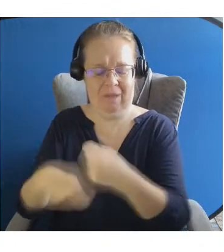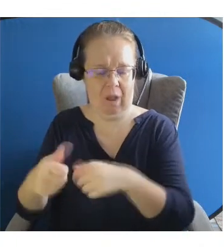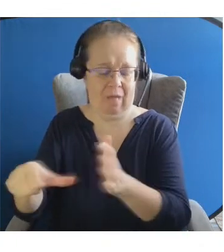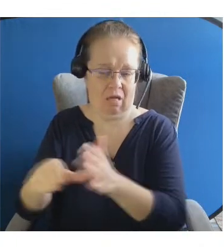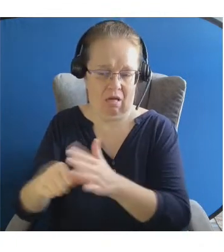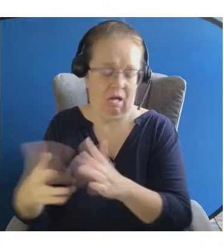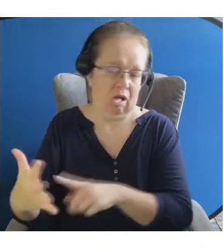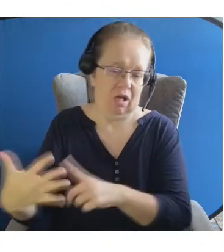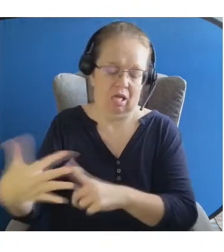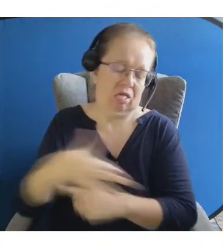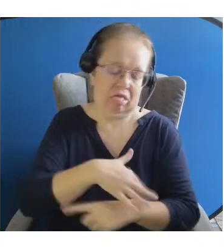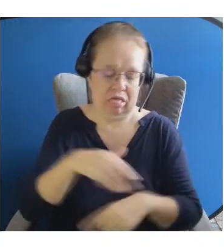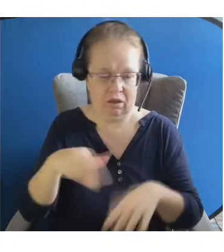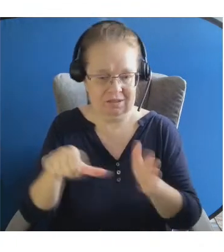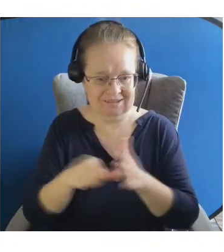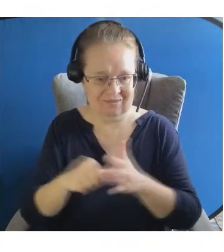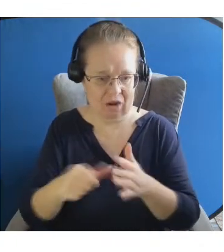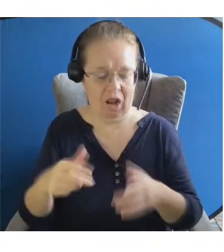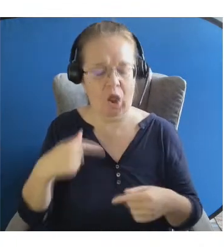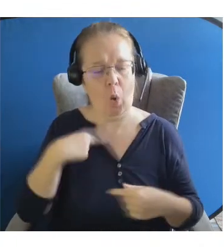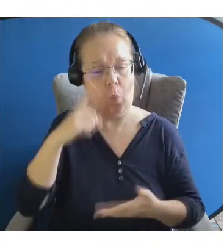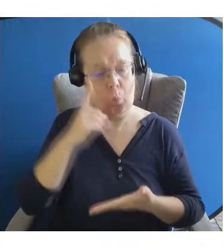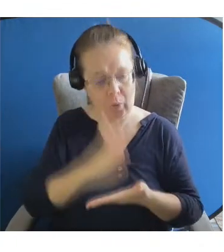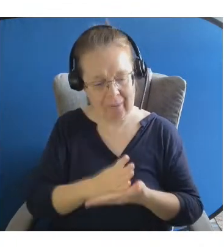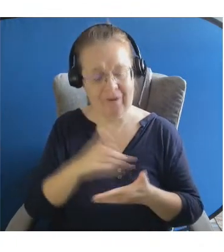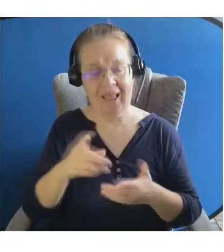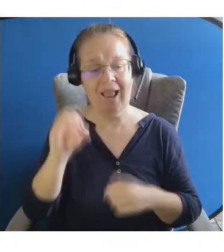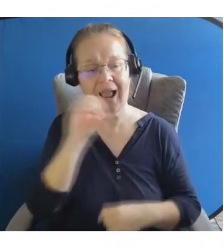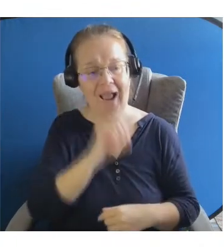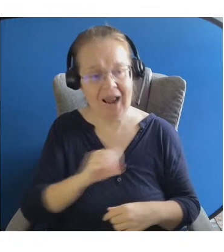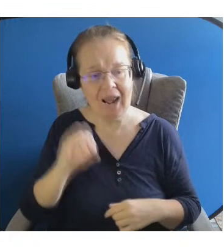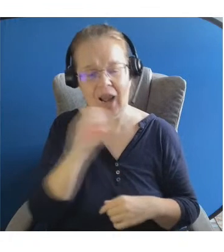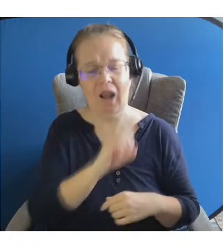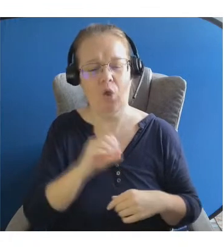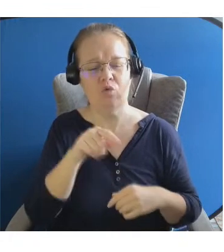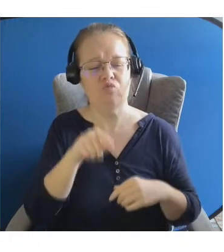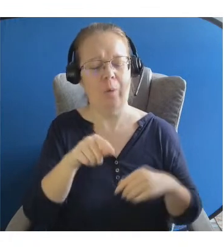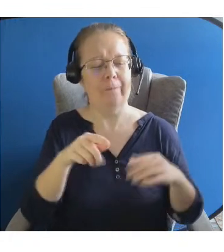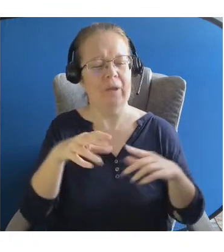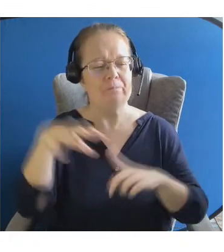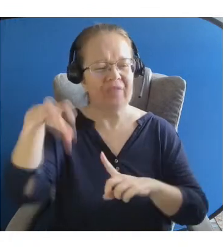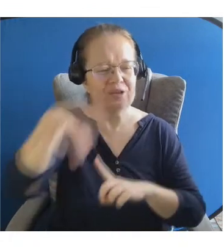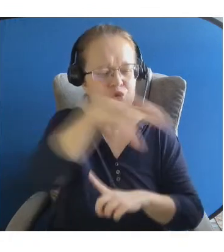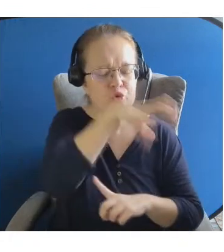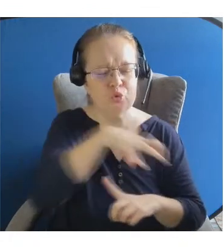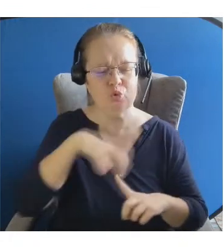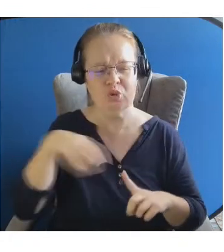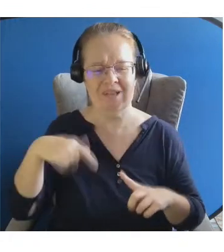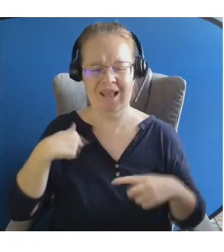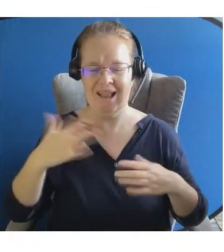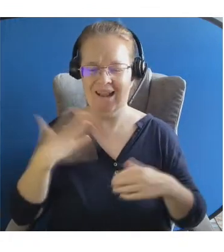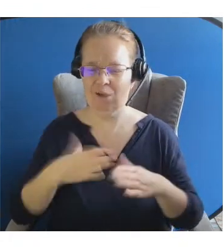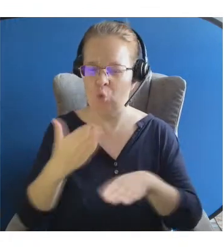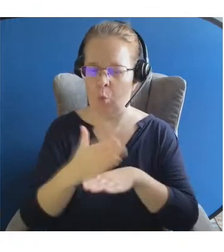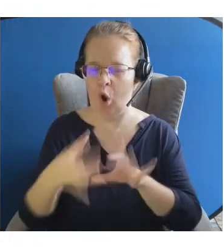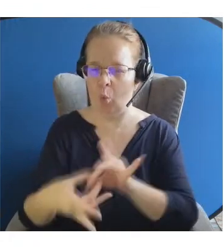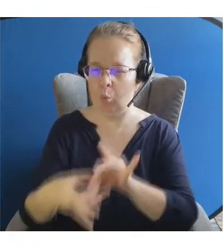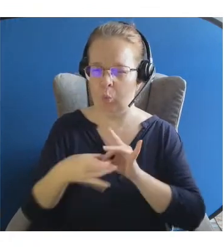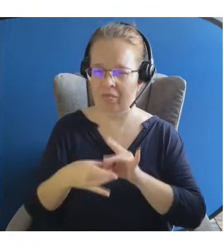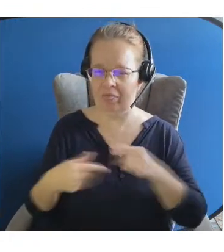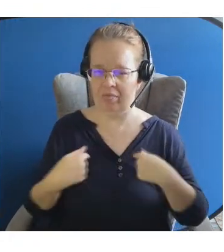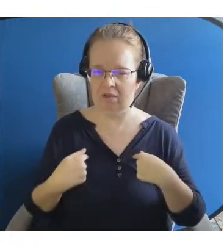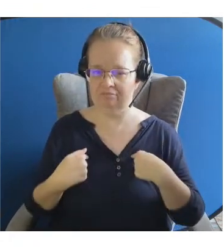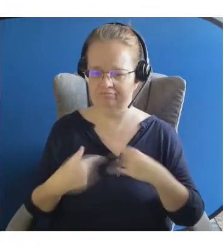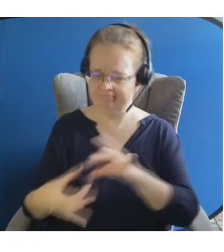that the EU institutions will need to work with us, so to work